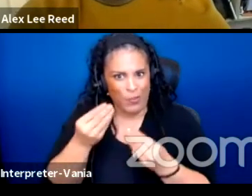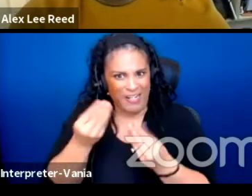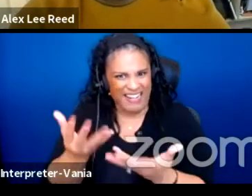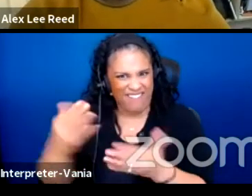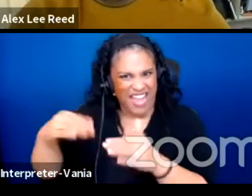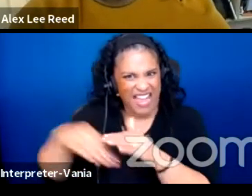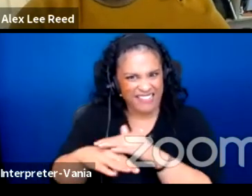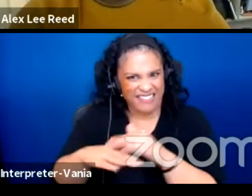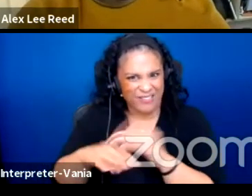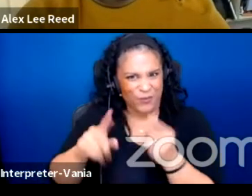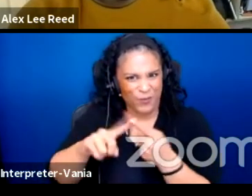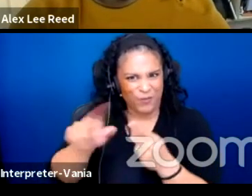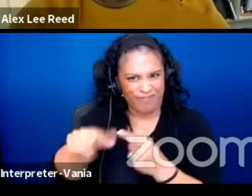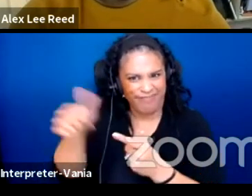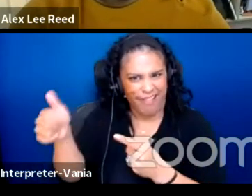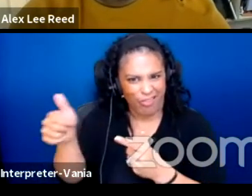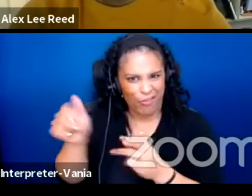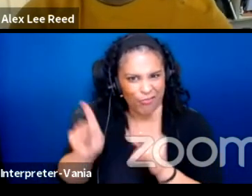because I think